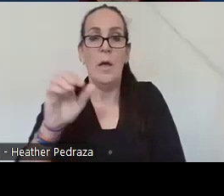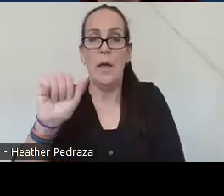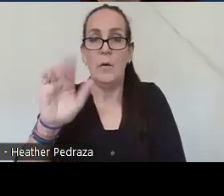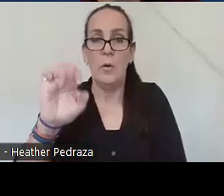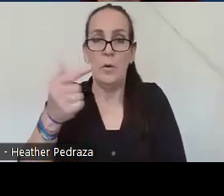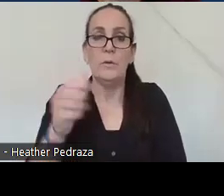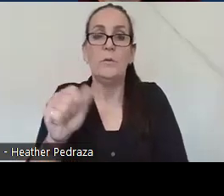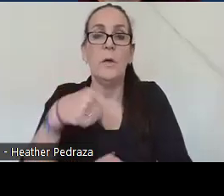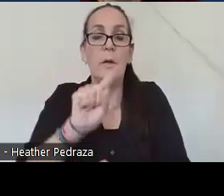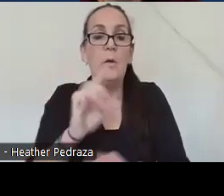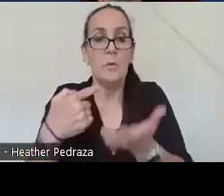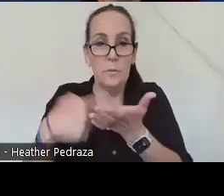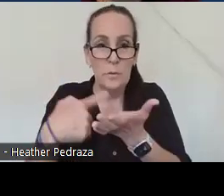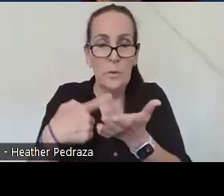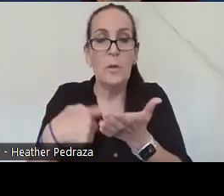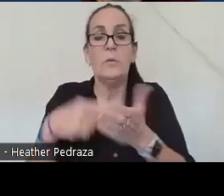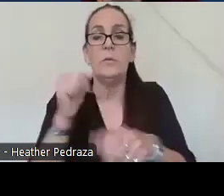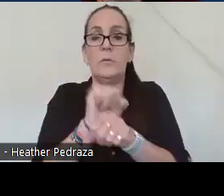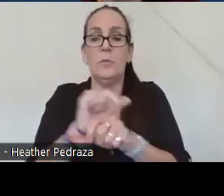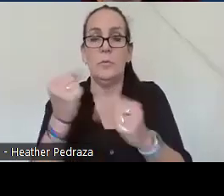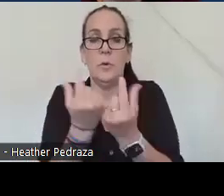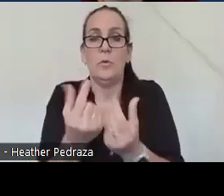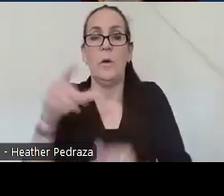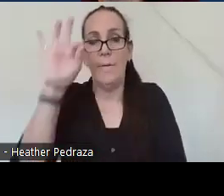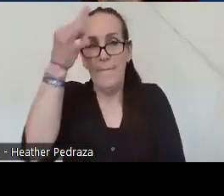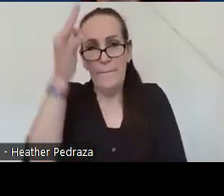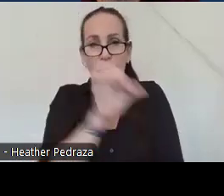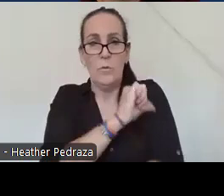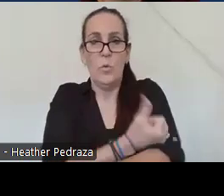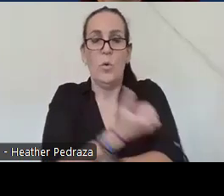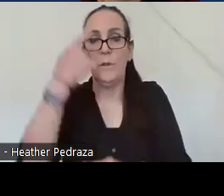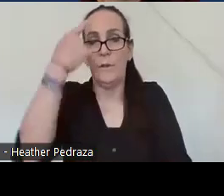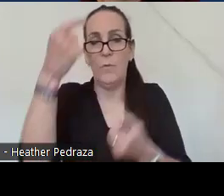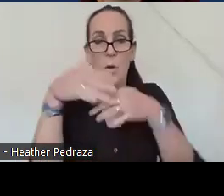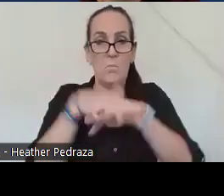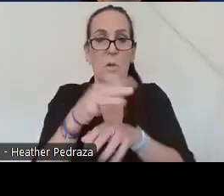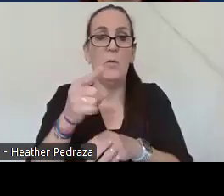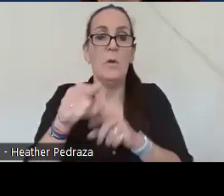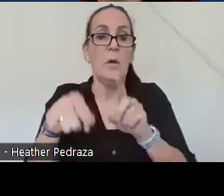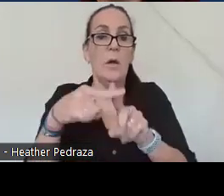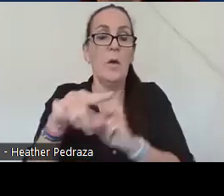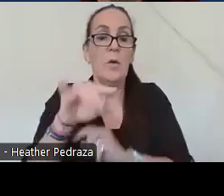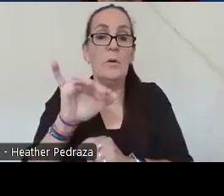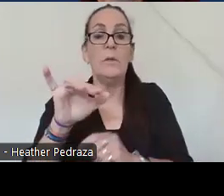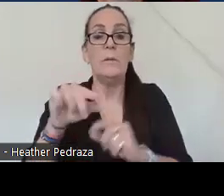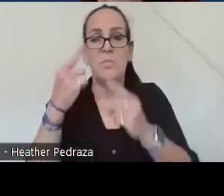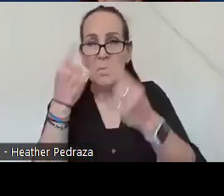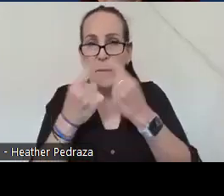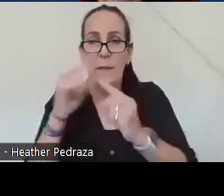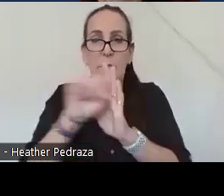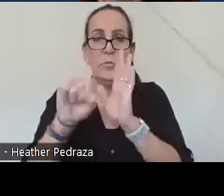work group federal authorities for implementation, maintaining or blending current waivers, considerations for statewide